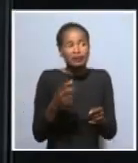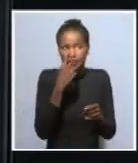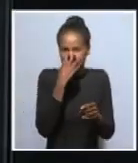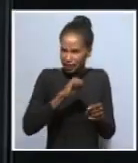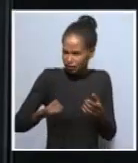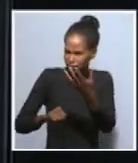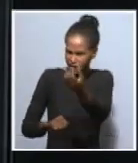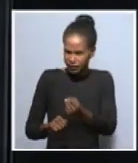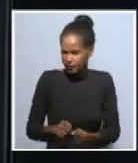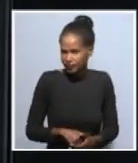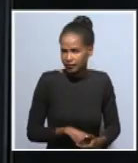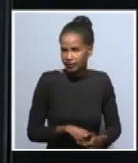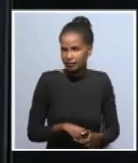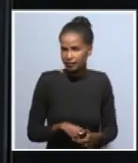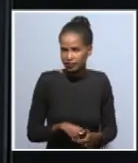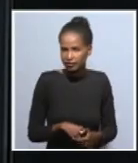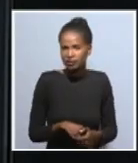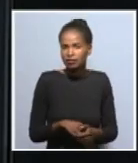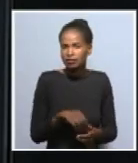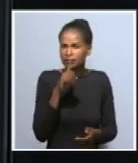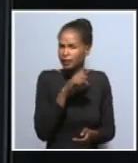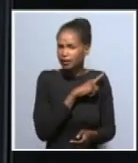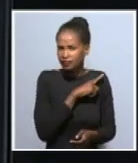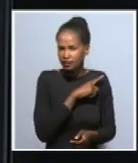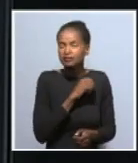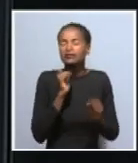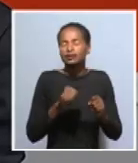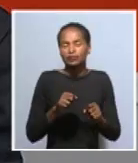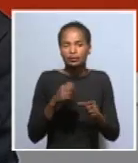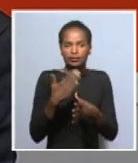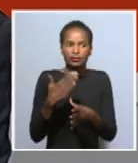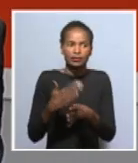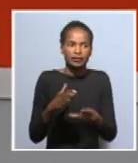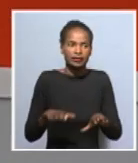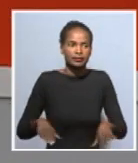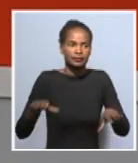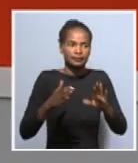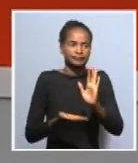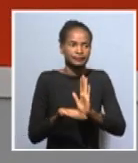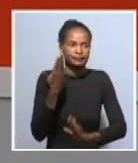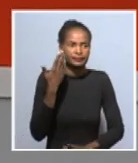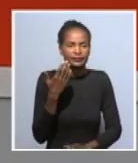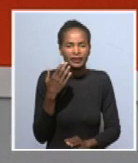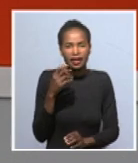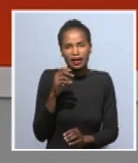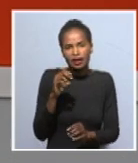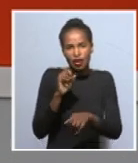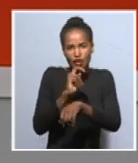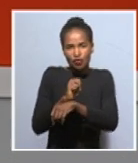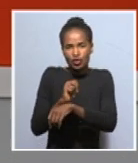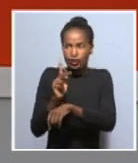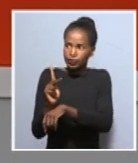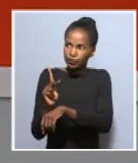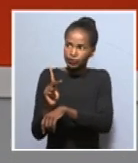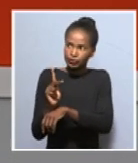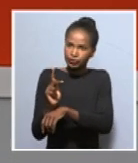land. So I think we can do better. Thank you very much. We've got Kaveto from Nkuru. Good evening. Good evening, sir.